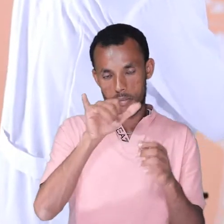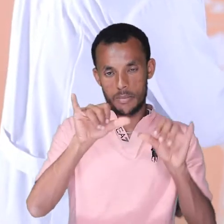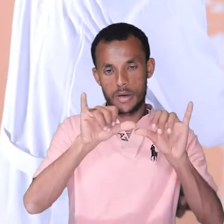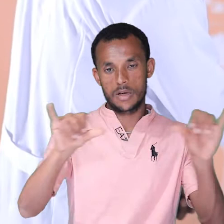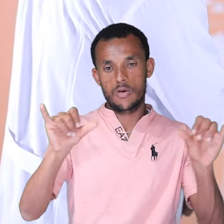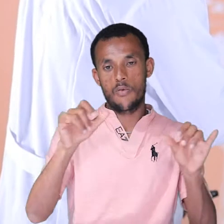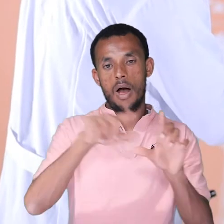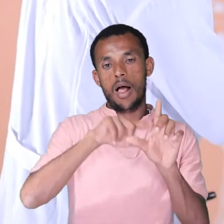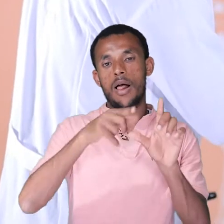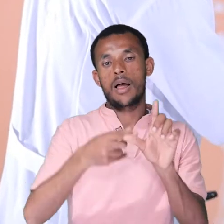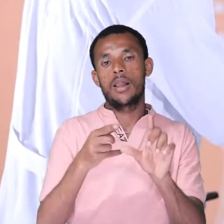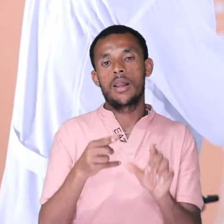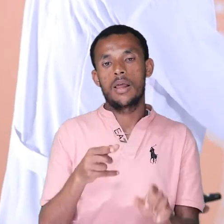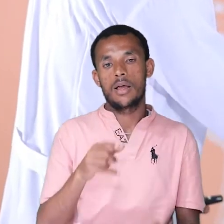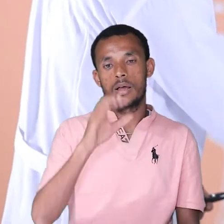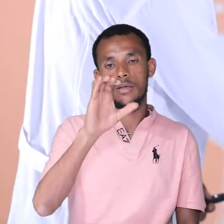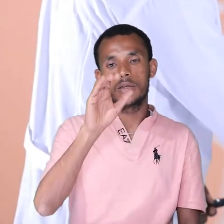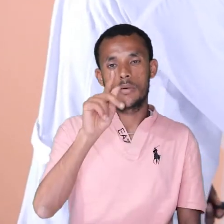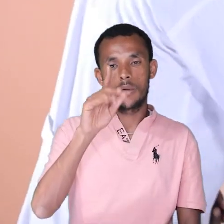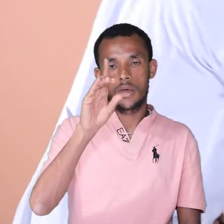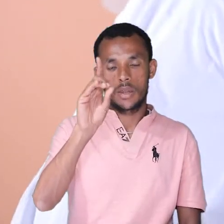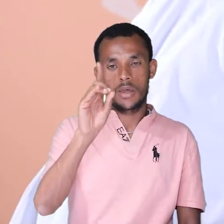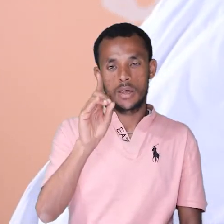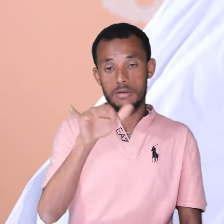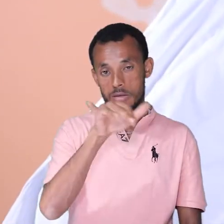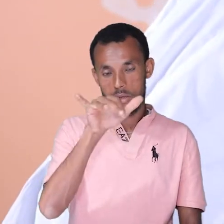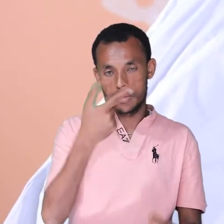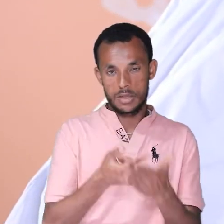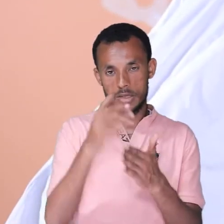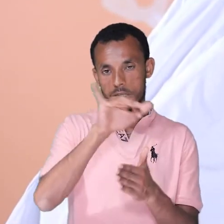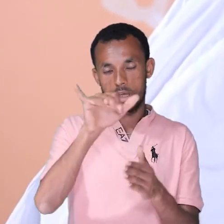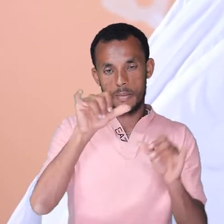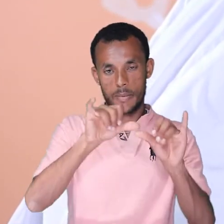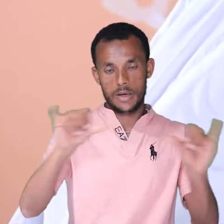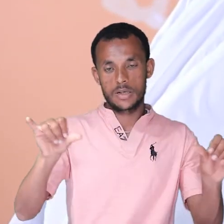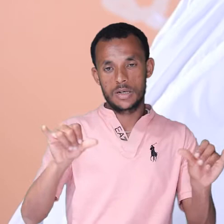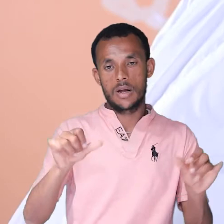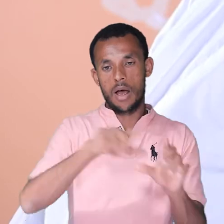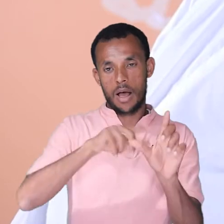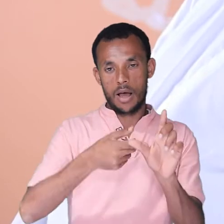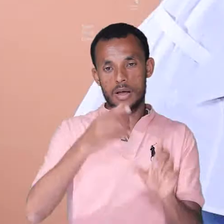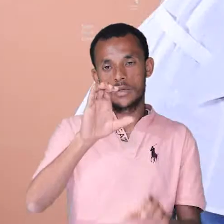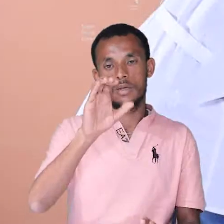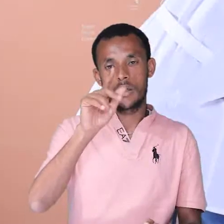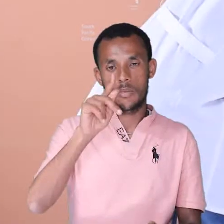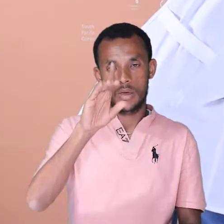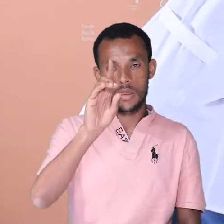of angle CPD is the same, because this is the same as measures of angle